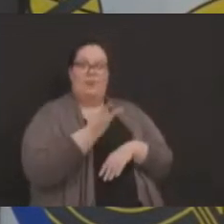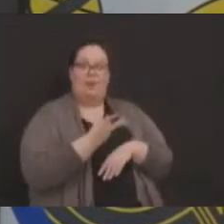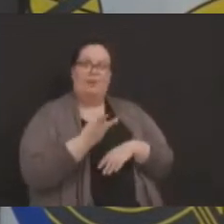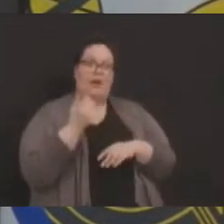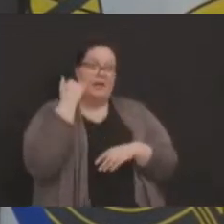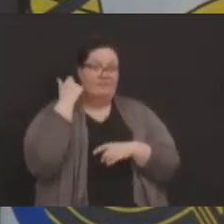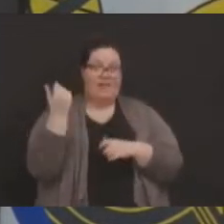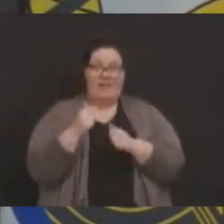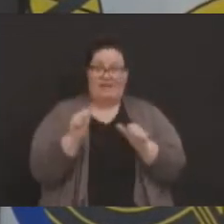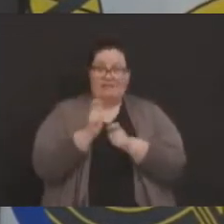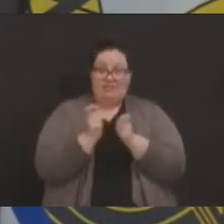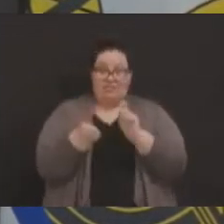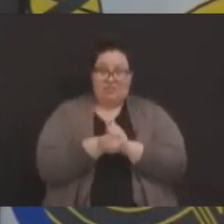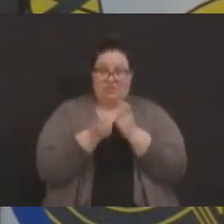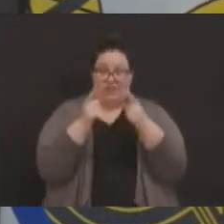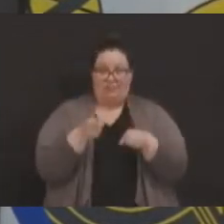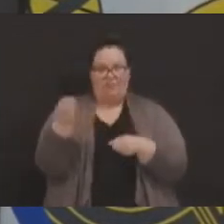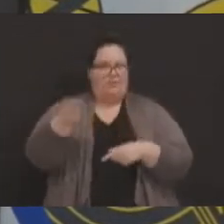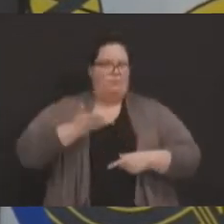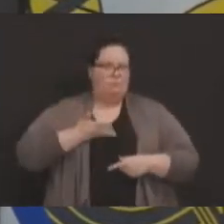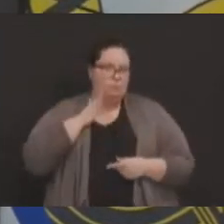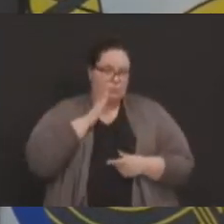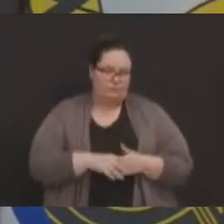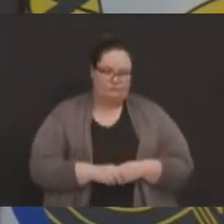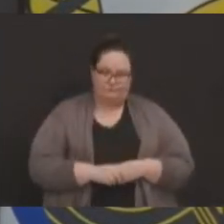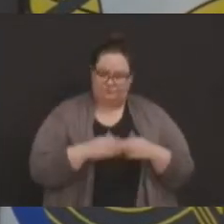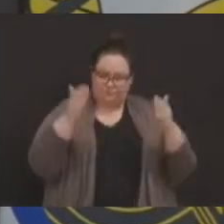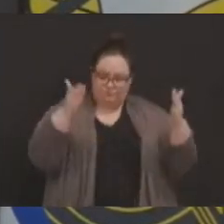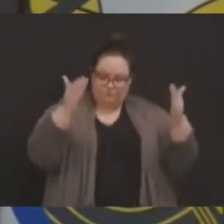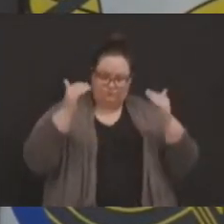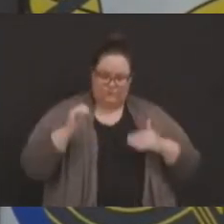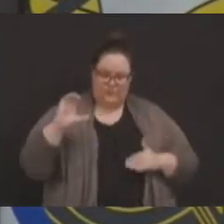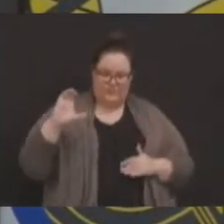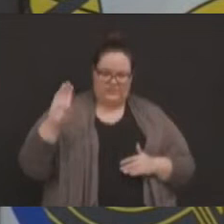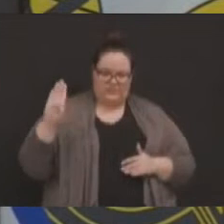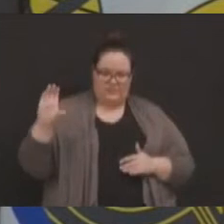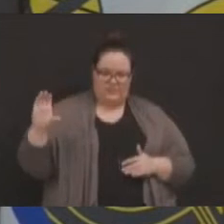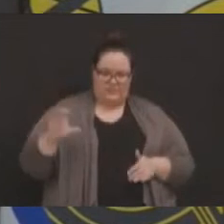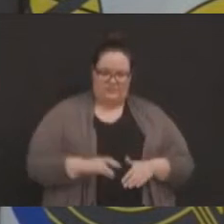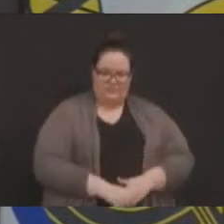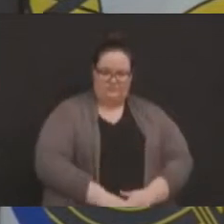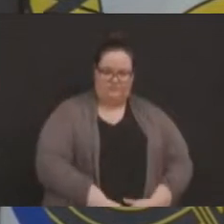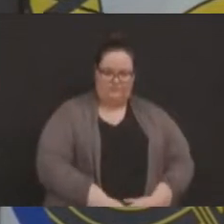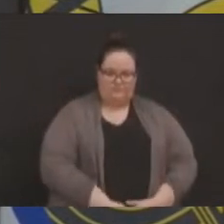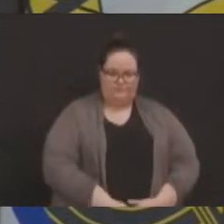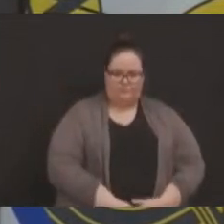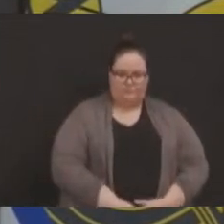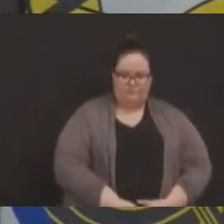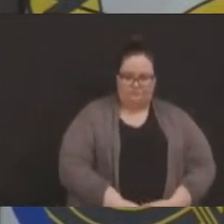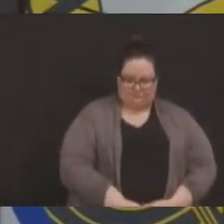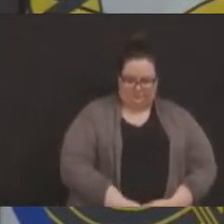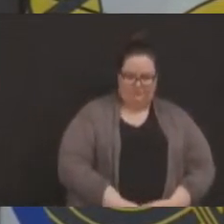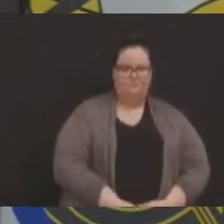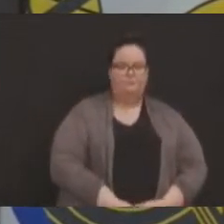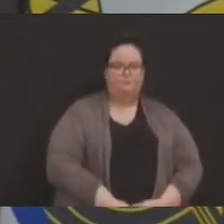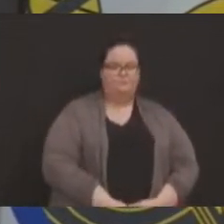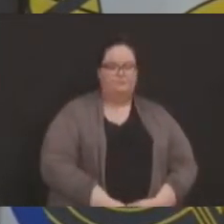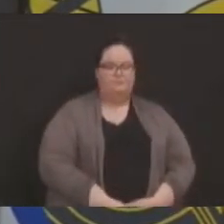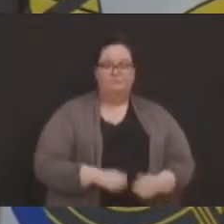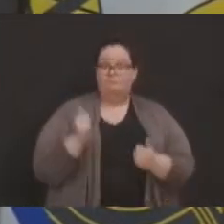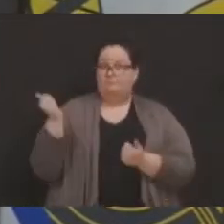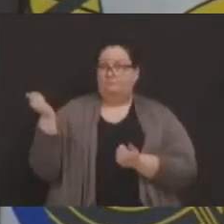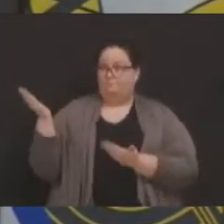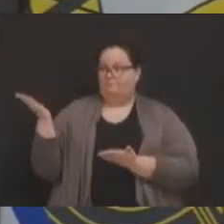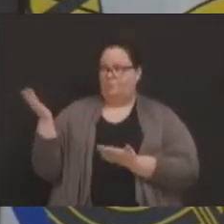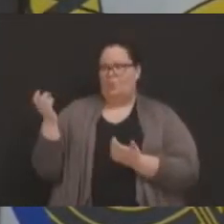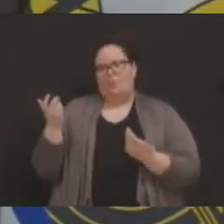Hello. For Dr. Russell or Minister Shephard, where do things stand with any changes, adjustments to vaccine rollout given